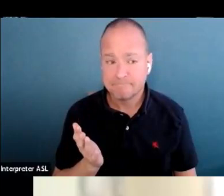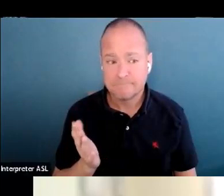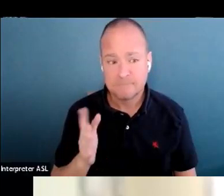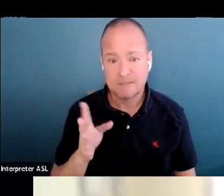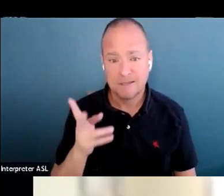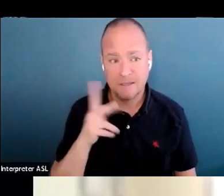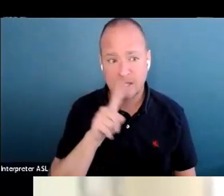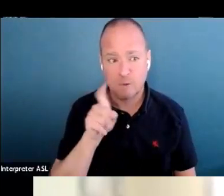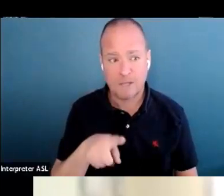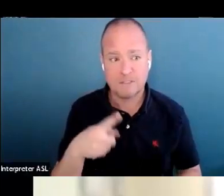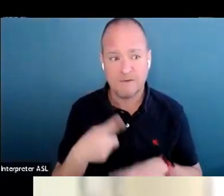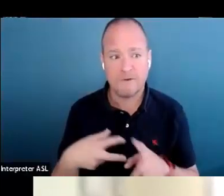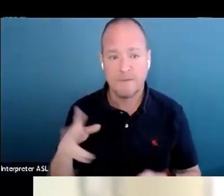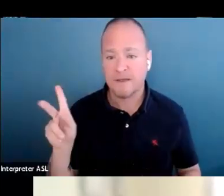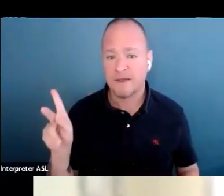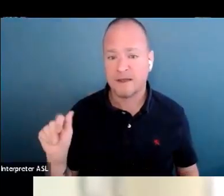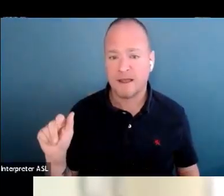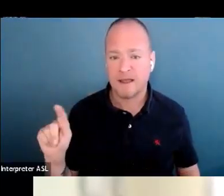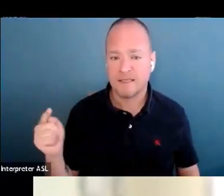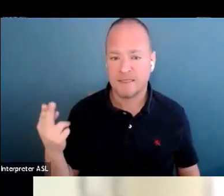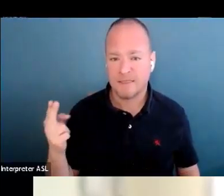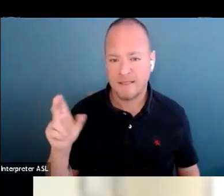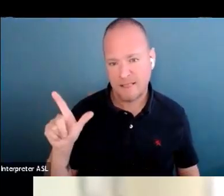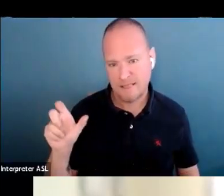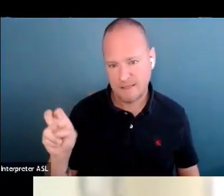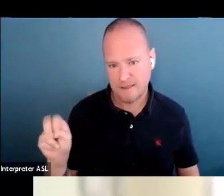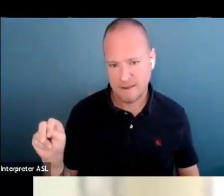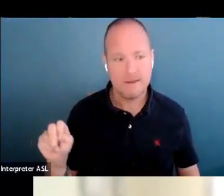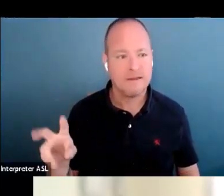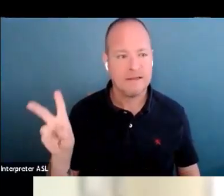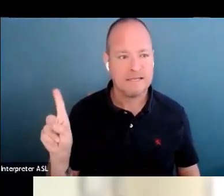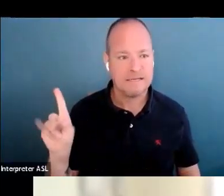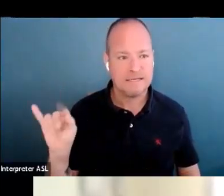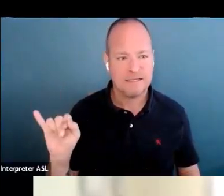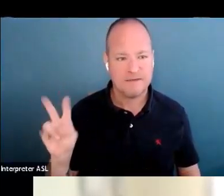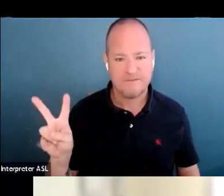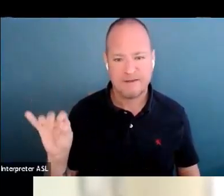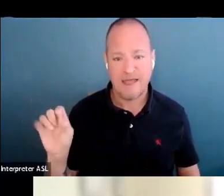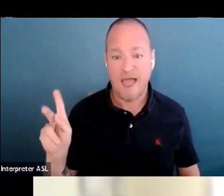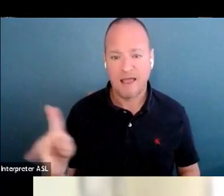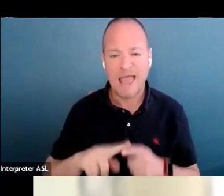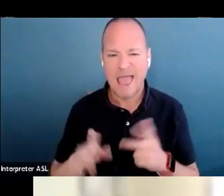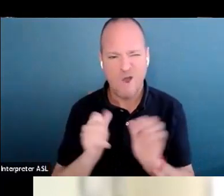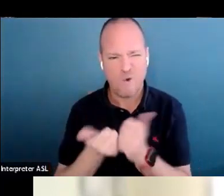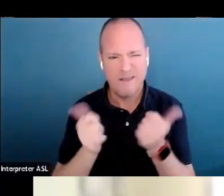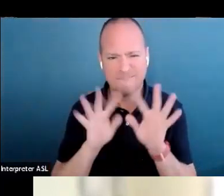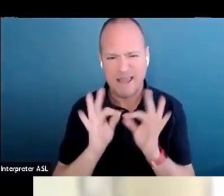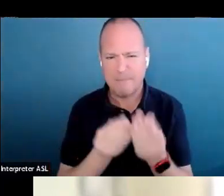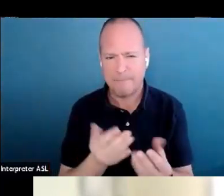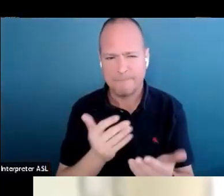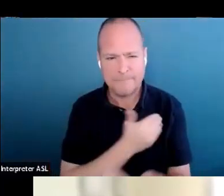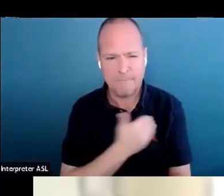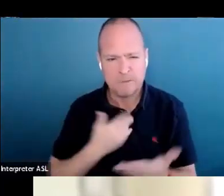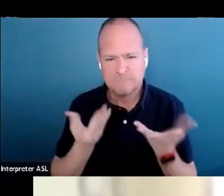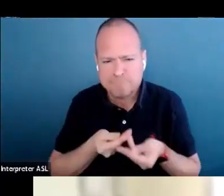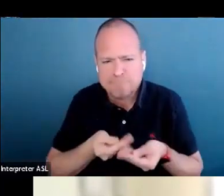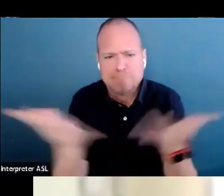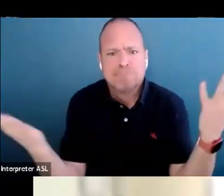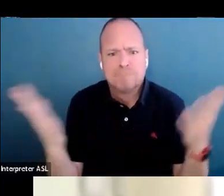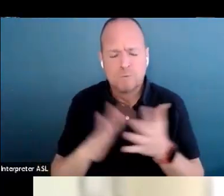question from Kathleen Deviak, which is, how can family members best share the results of your report and advocate for their AAC user?